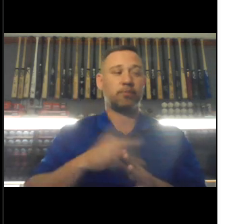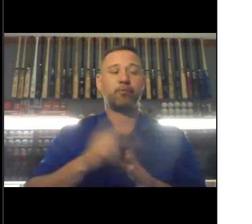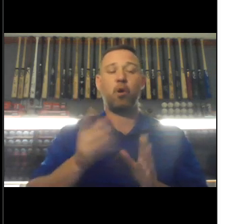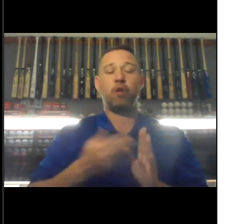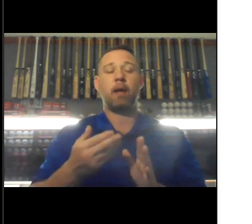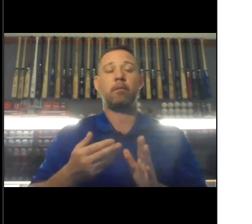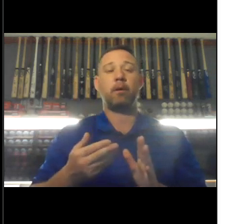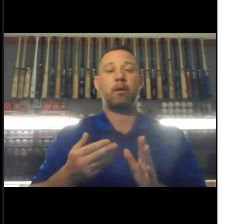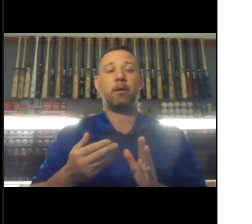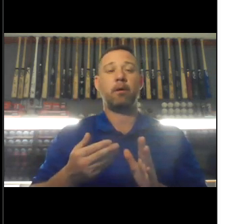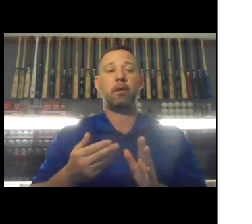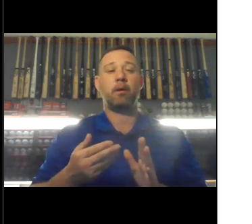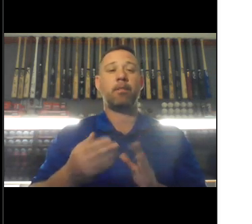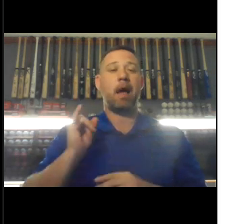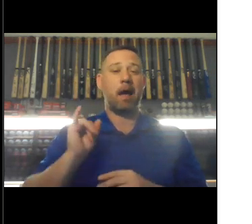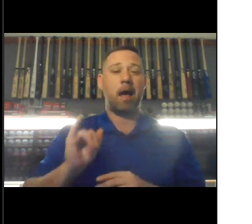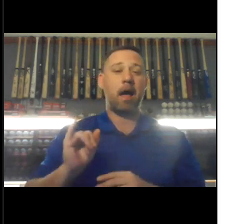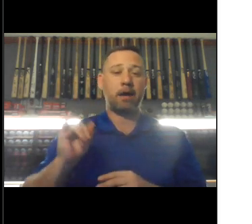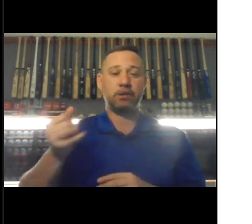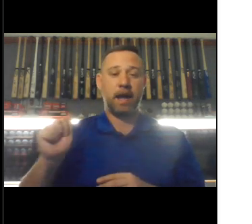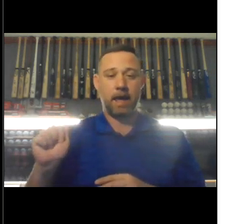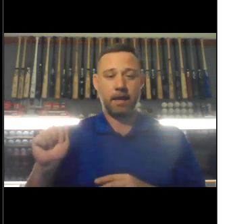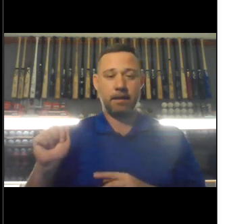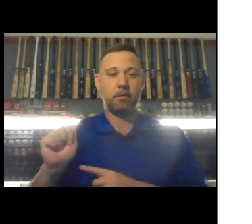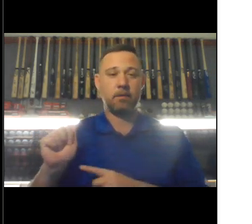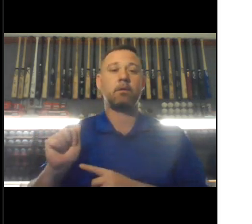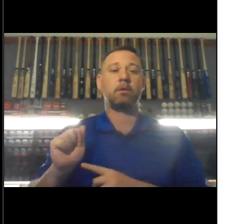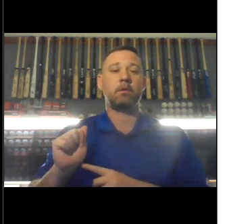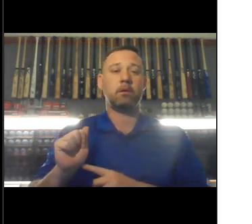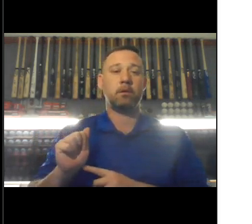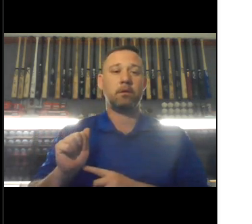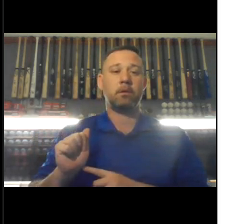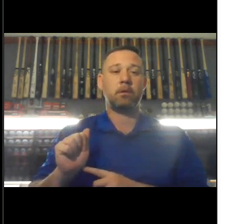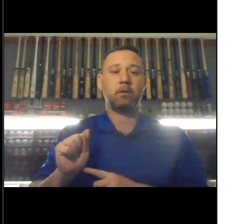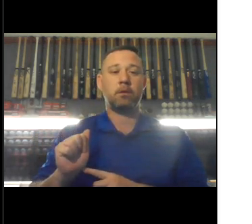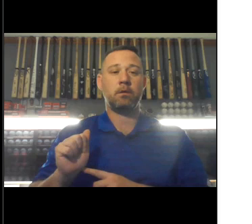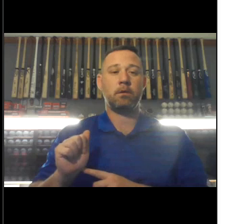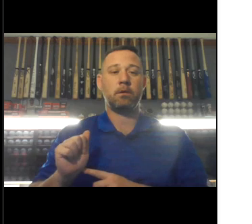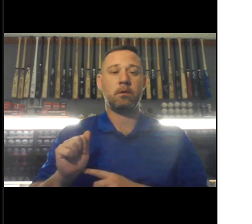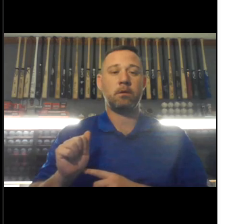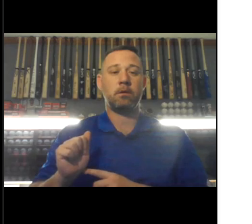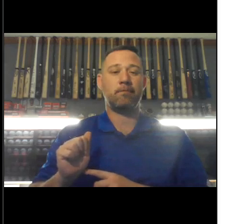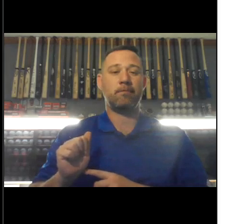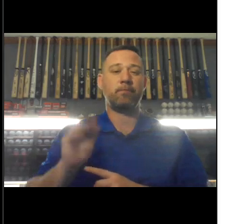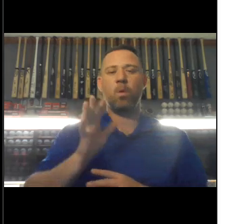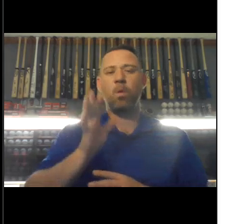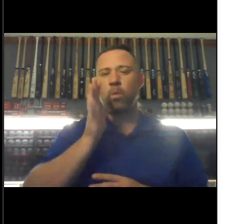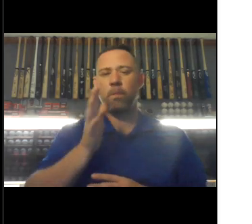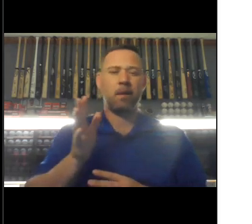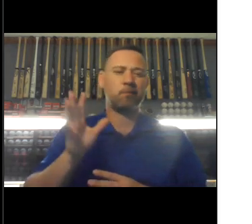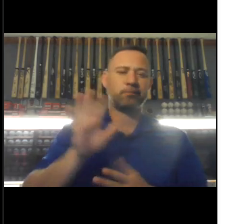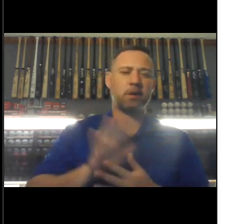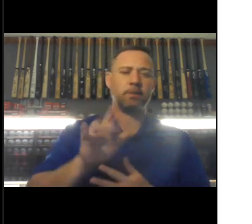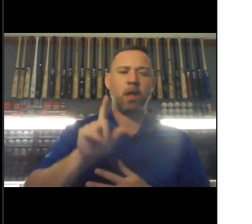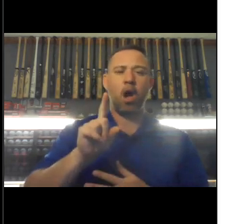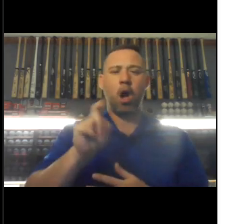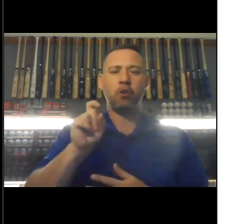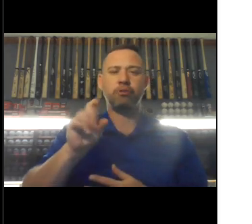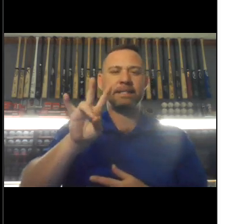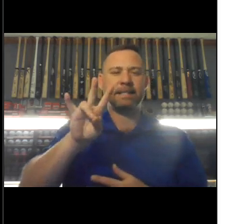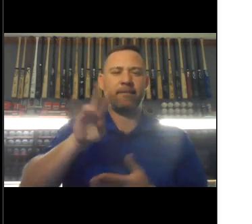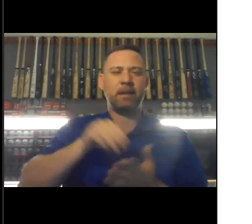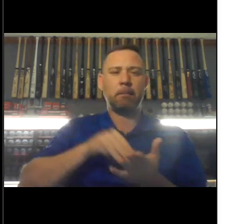by the IIJA. This program is going to bring approximately $107 million per